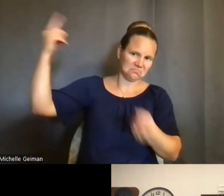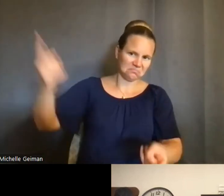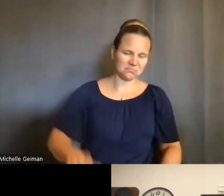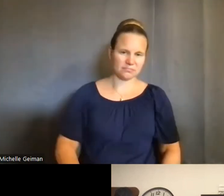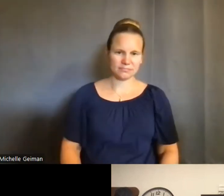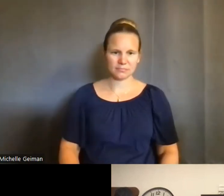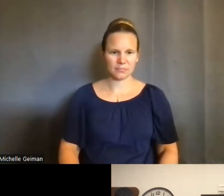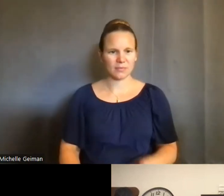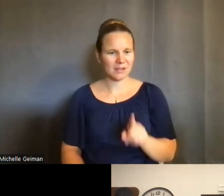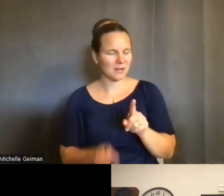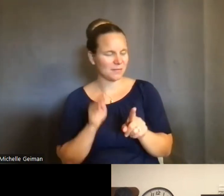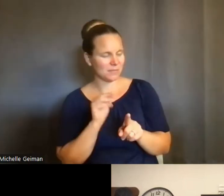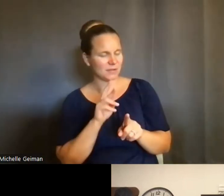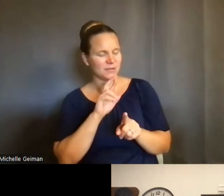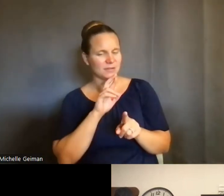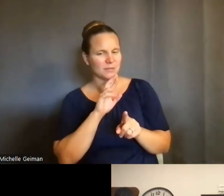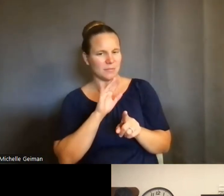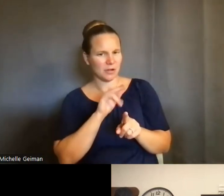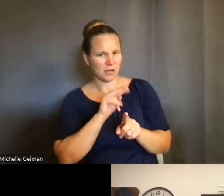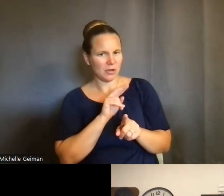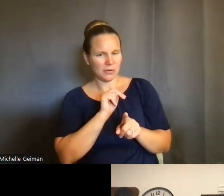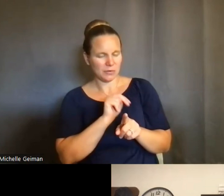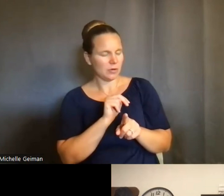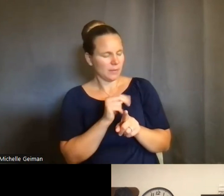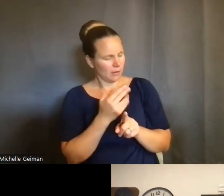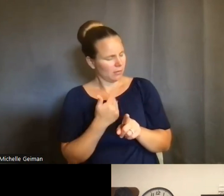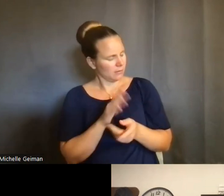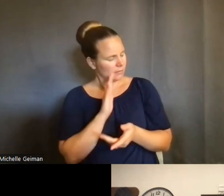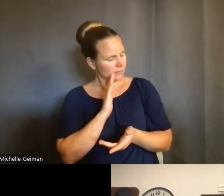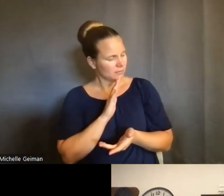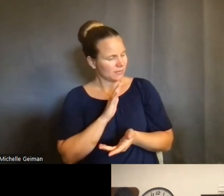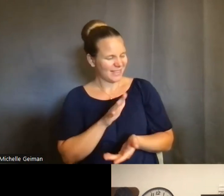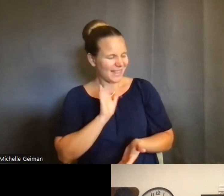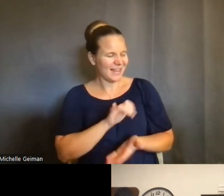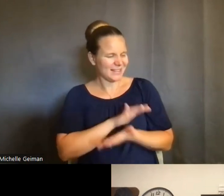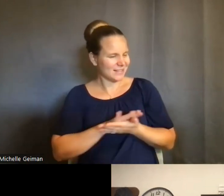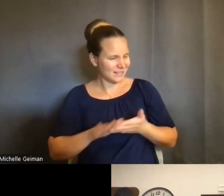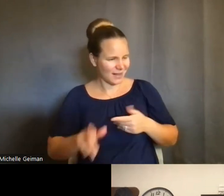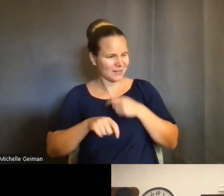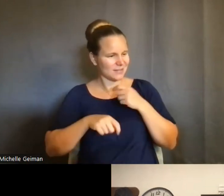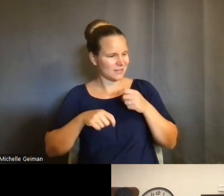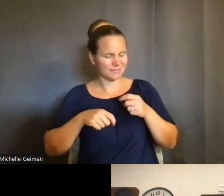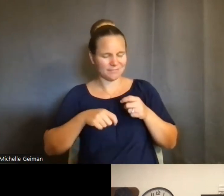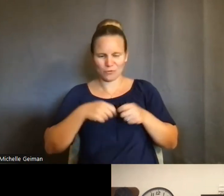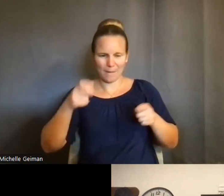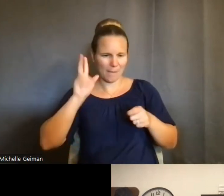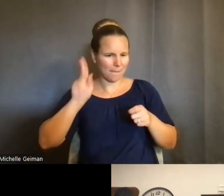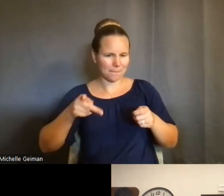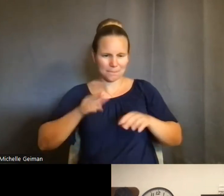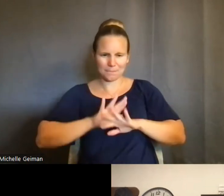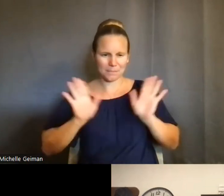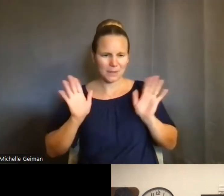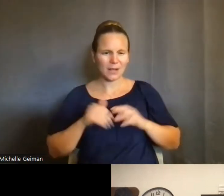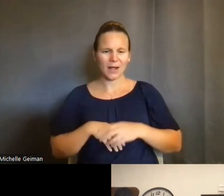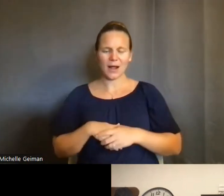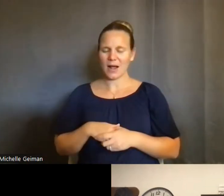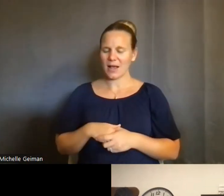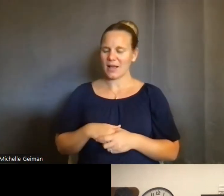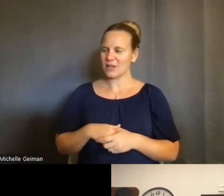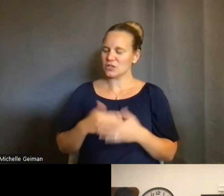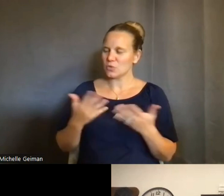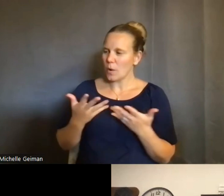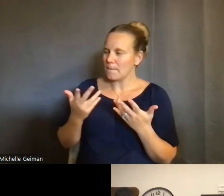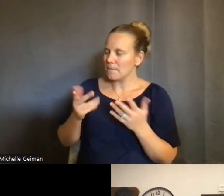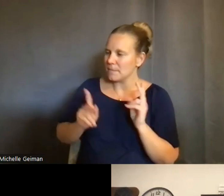wouldn't want anybody to run away from it because of what they are perceiving in the news or in social media, when what you're saying